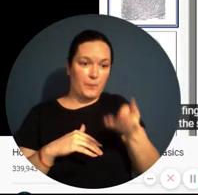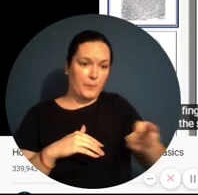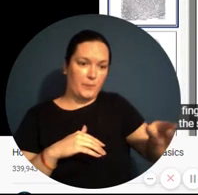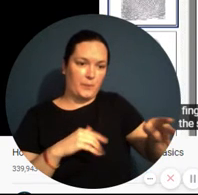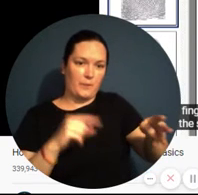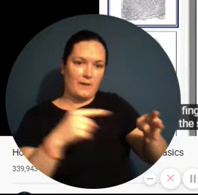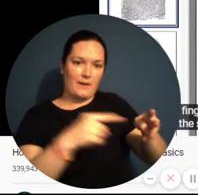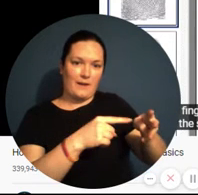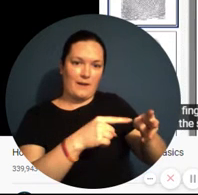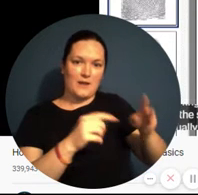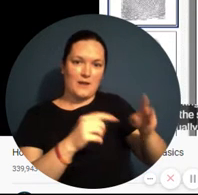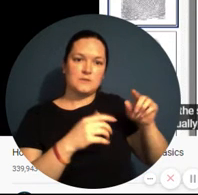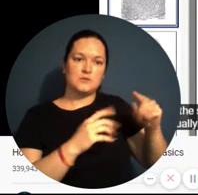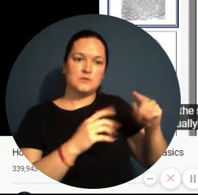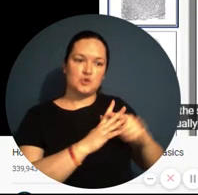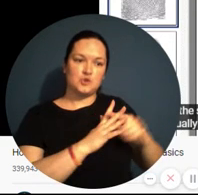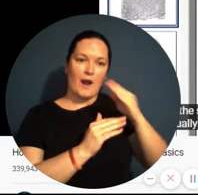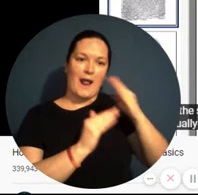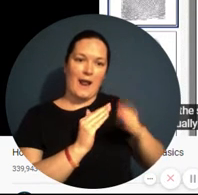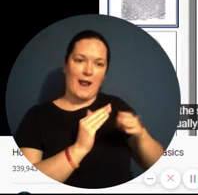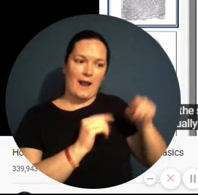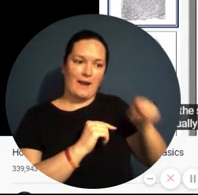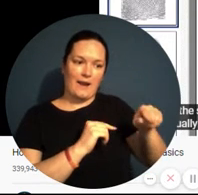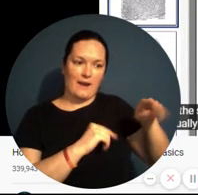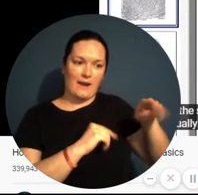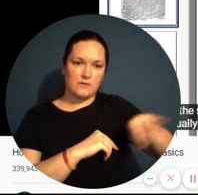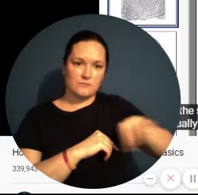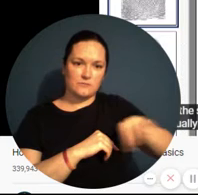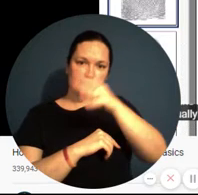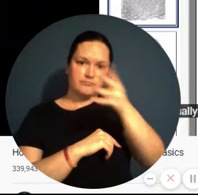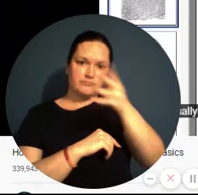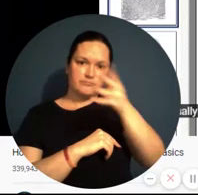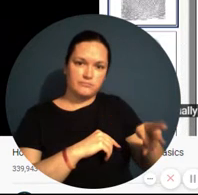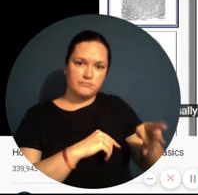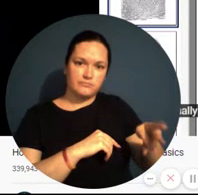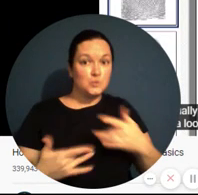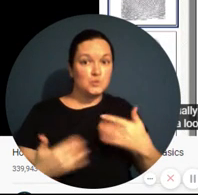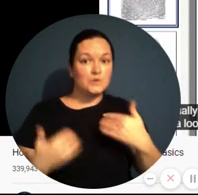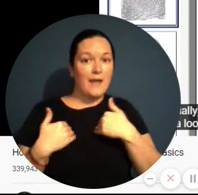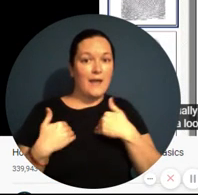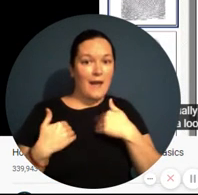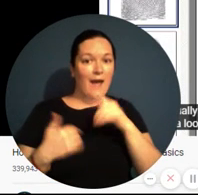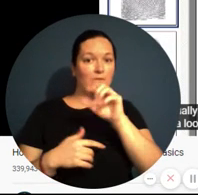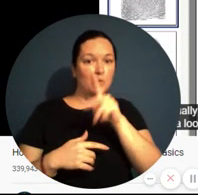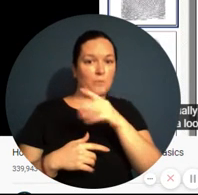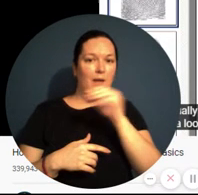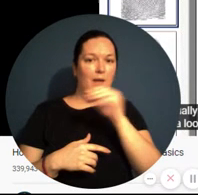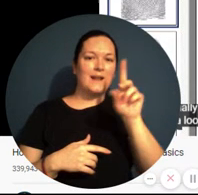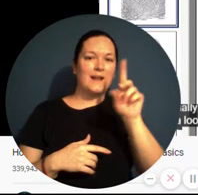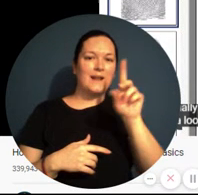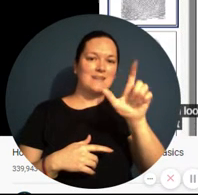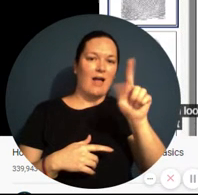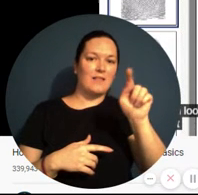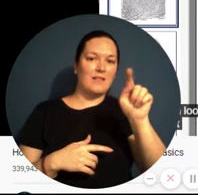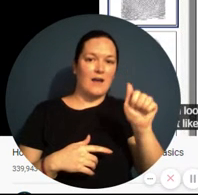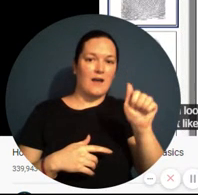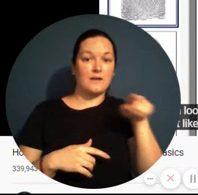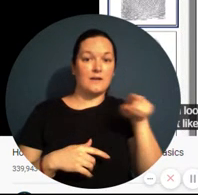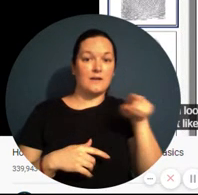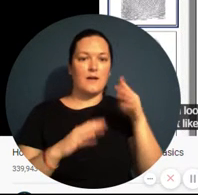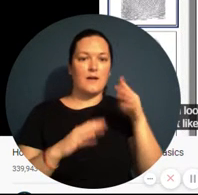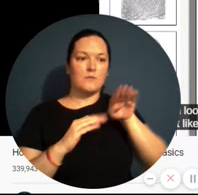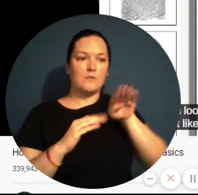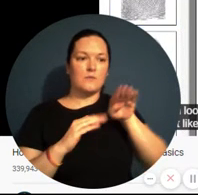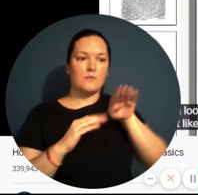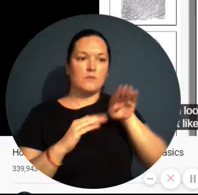started. There's usually one chord right here and one delta in the loop pattern. The loop can face either left, like this one does, or